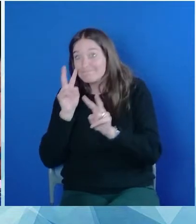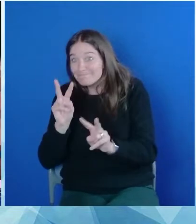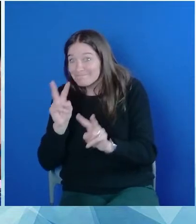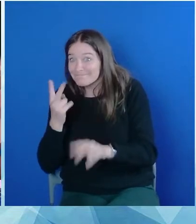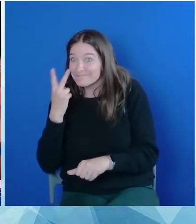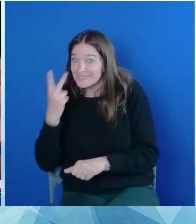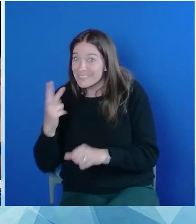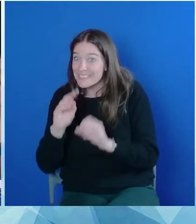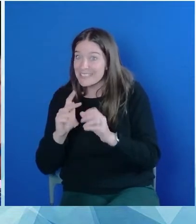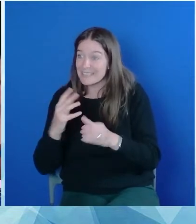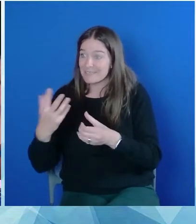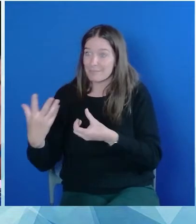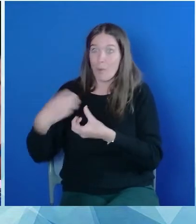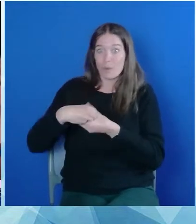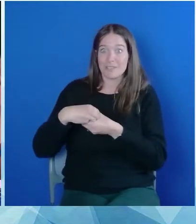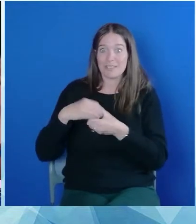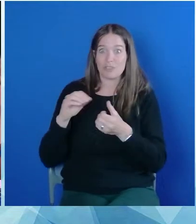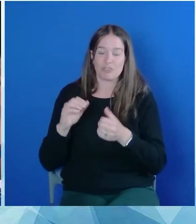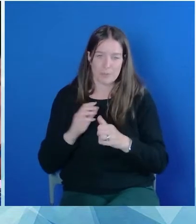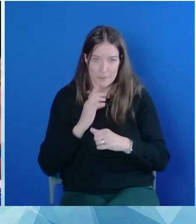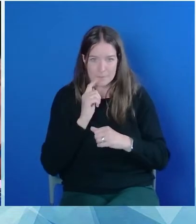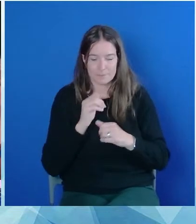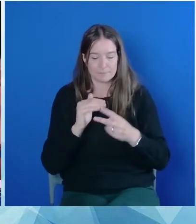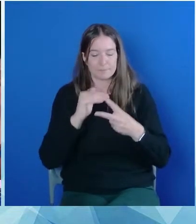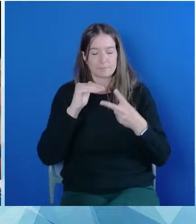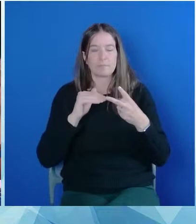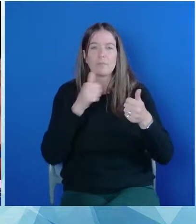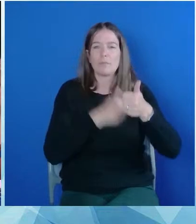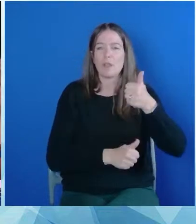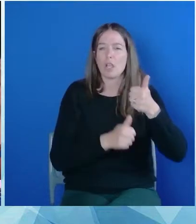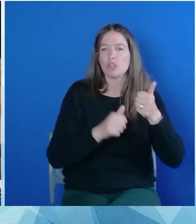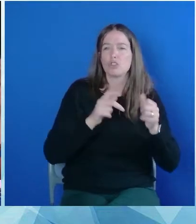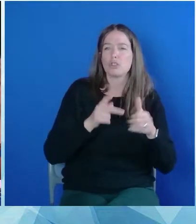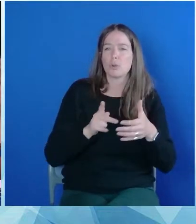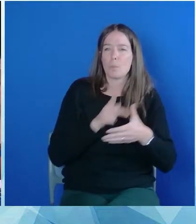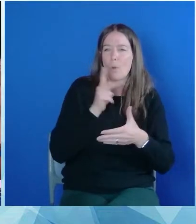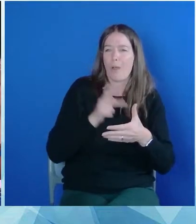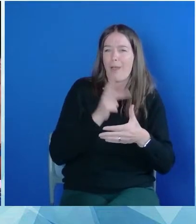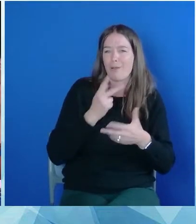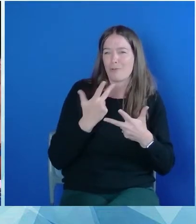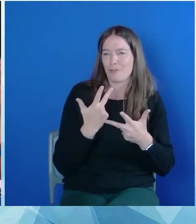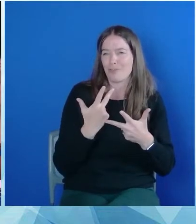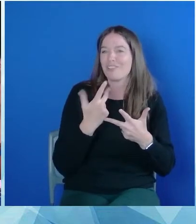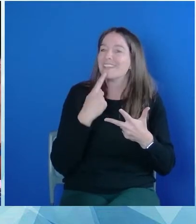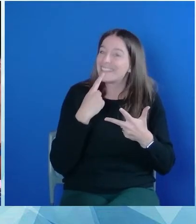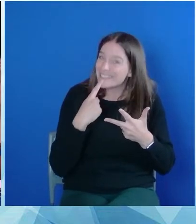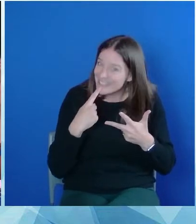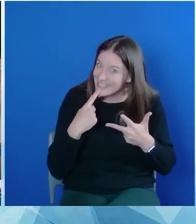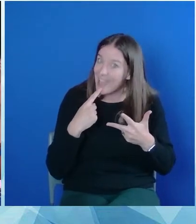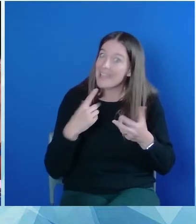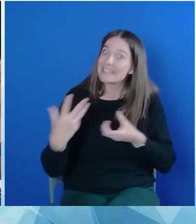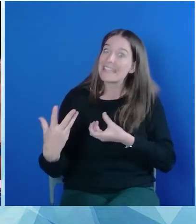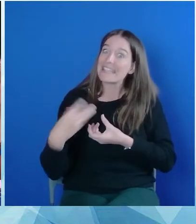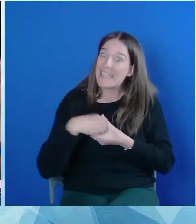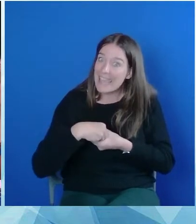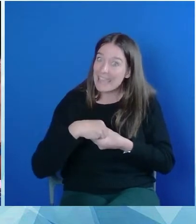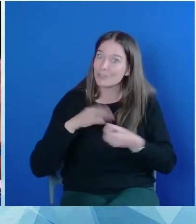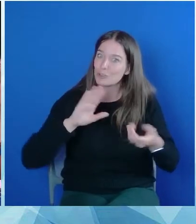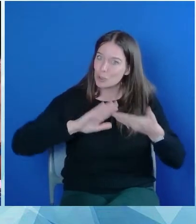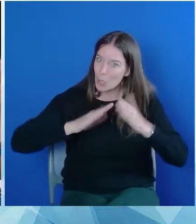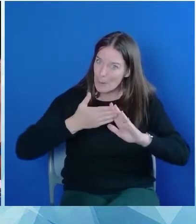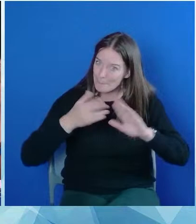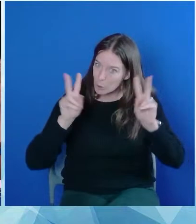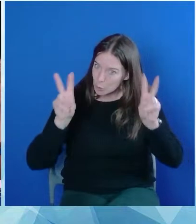participation. Also, under priority 3, it says engage the community under excellence in communication. So I would love to see